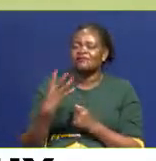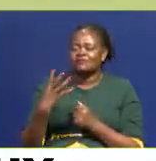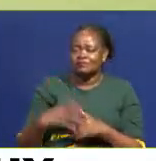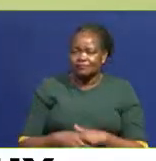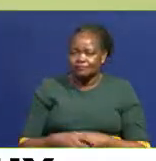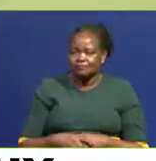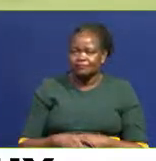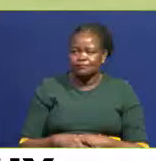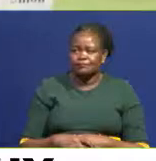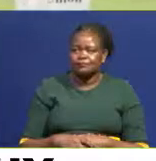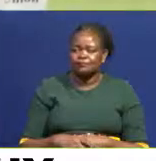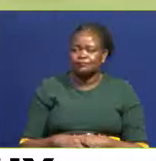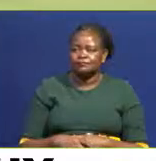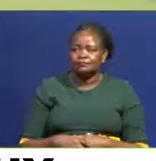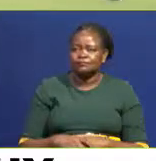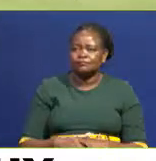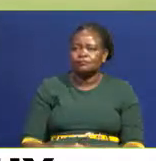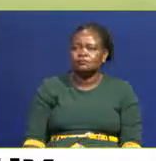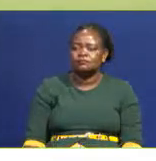Edition, I'm Sela Onyango.